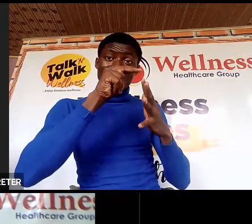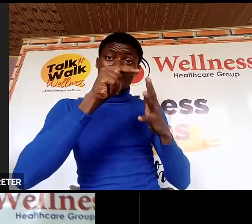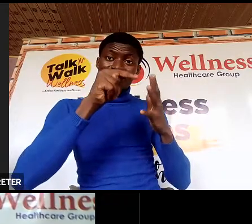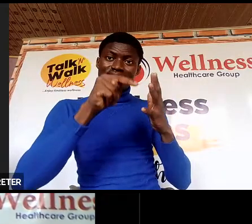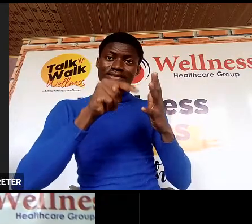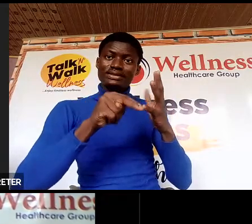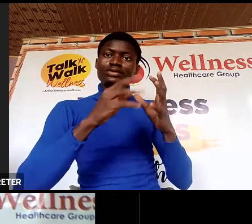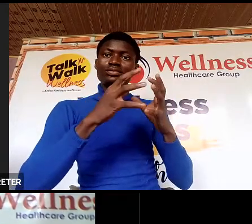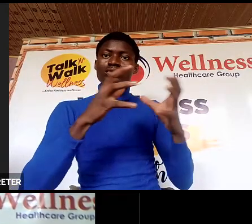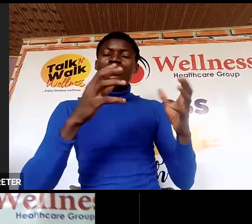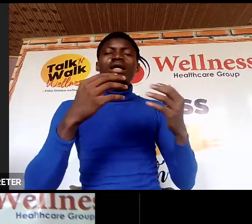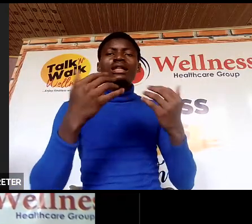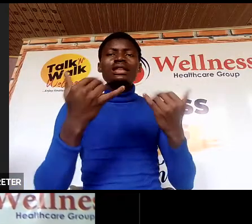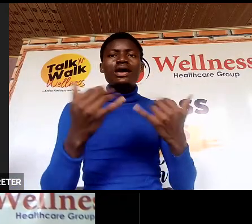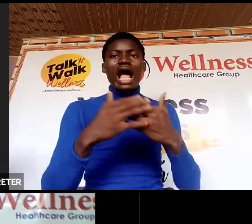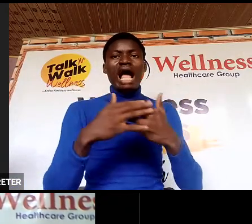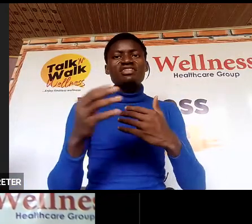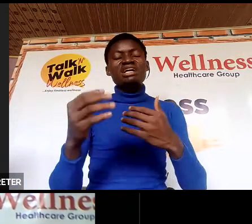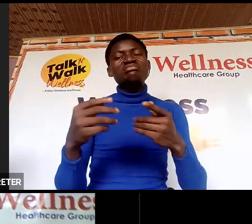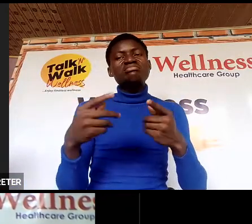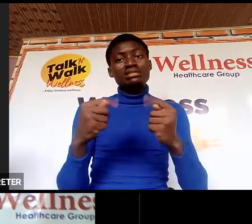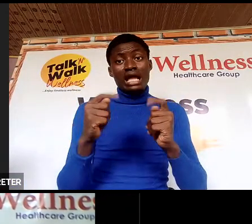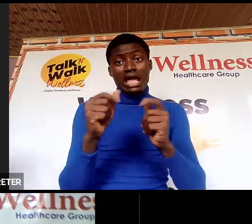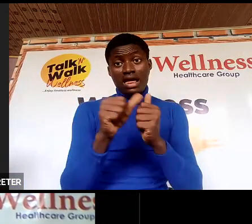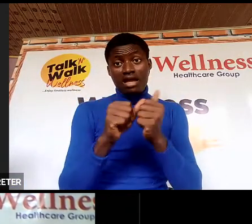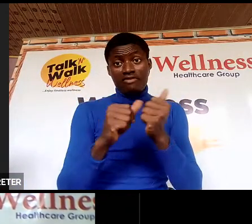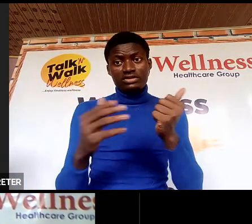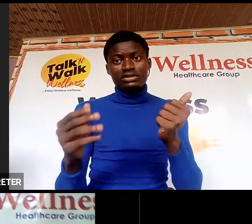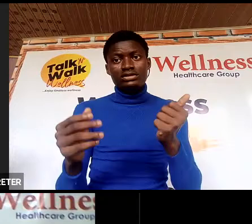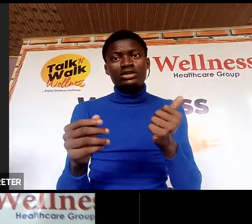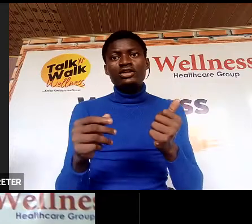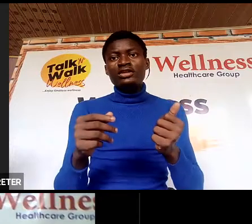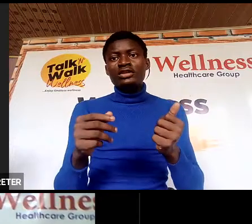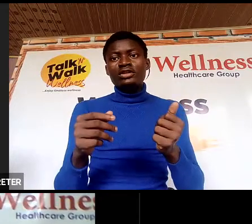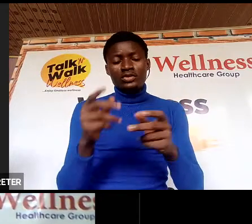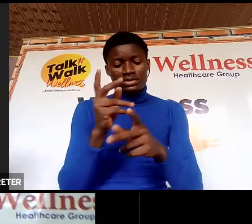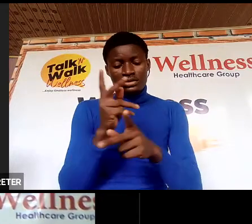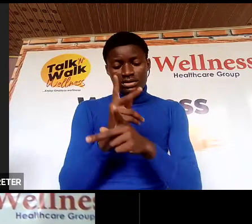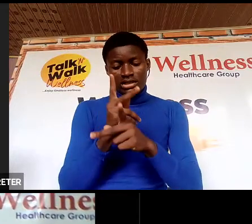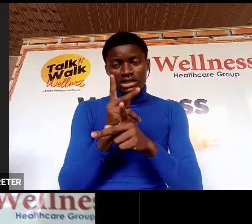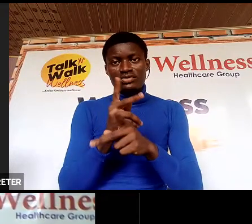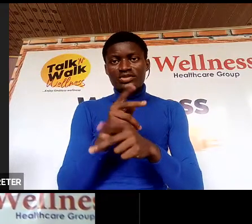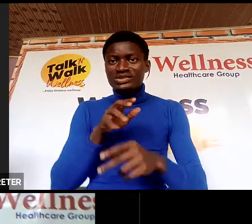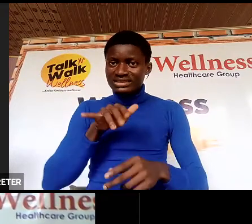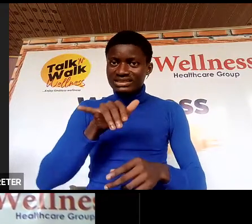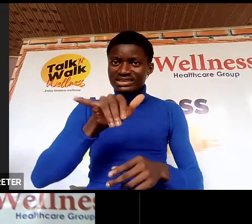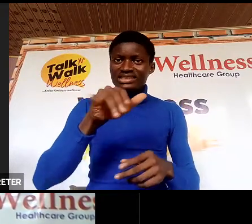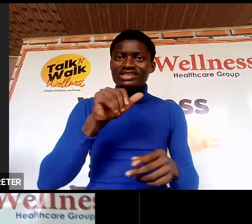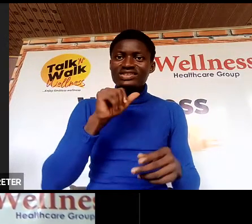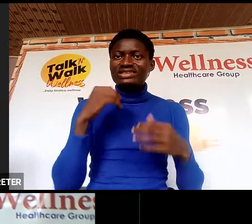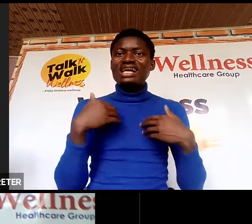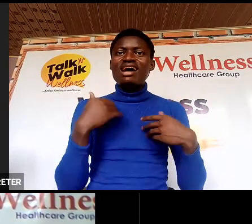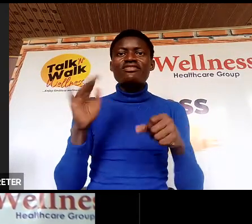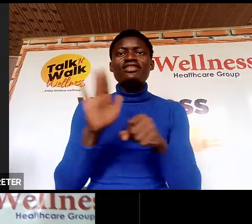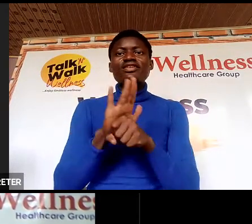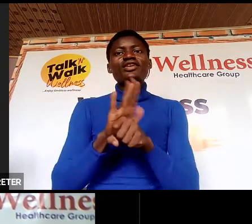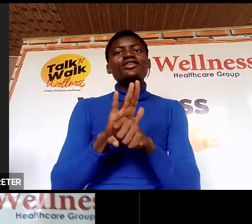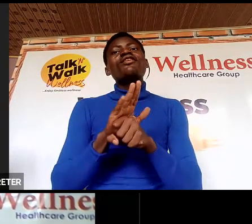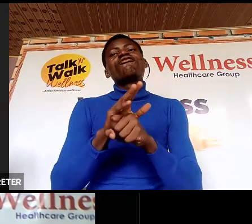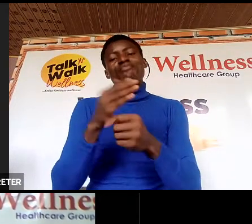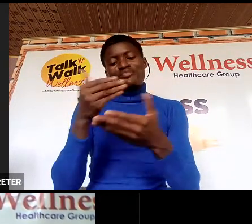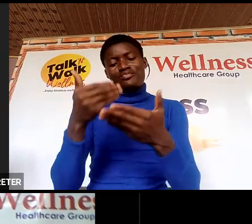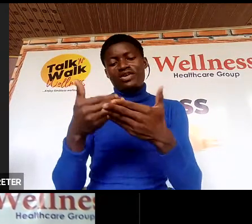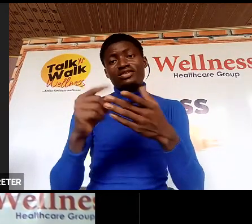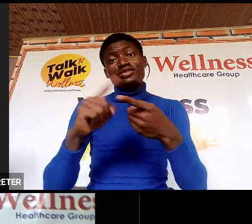not having enough funds to do everything that you want to do. So many times looking for additional source of income may